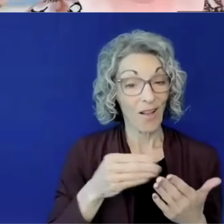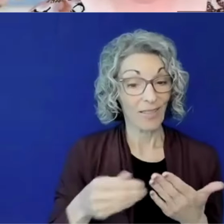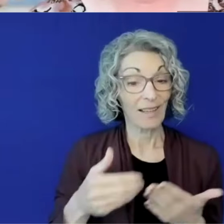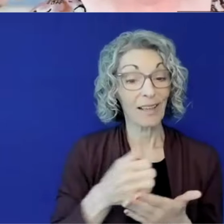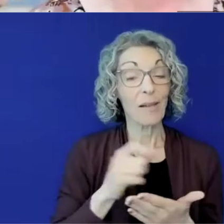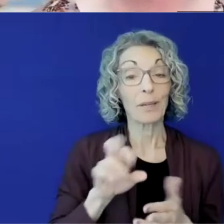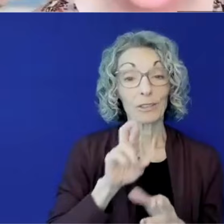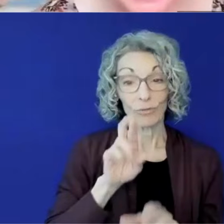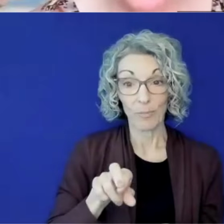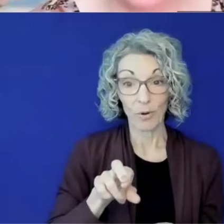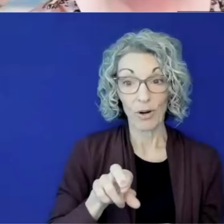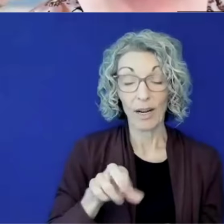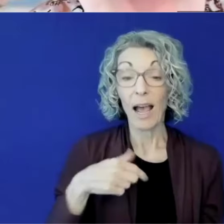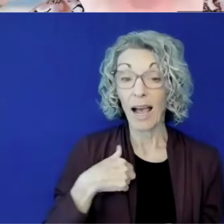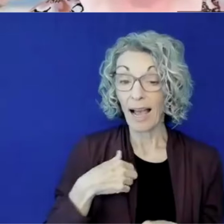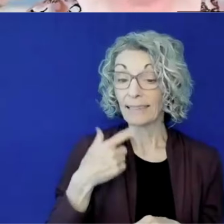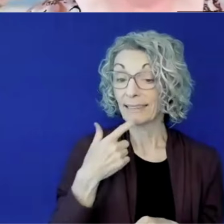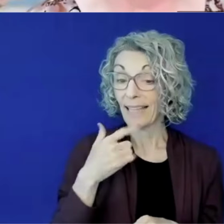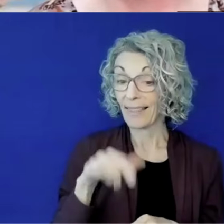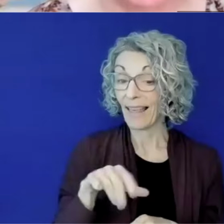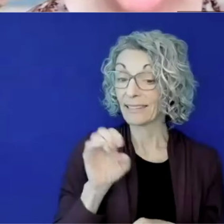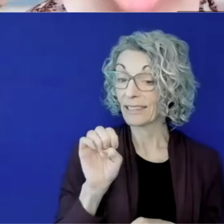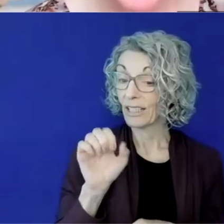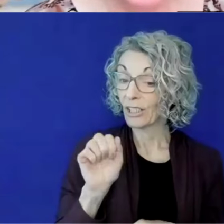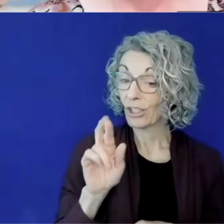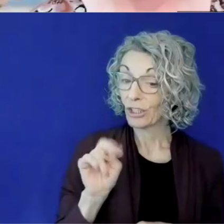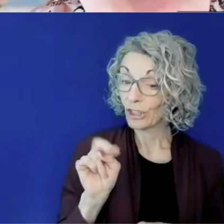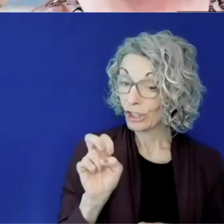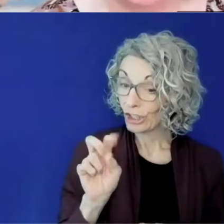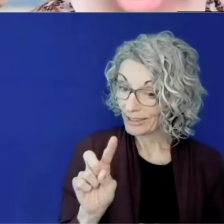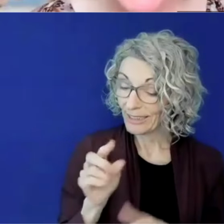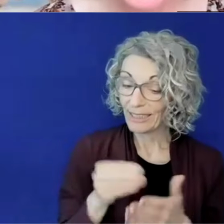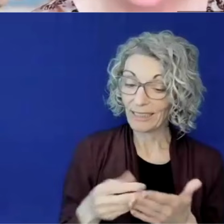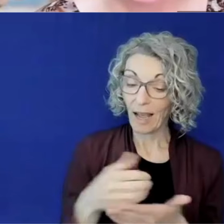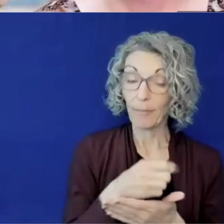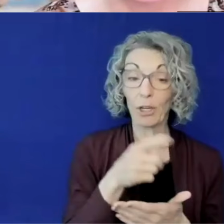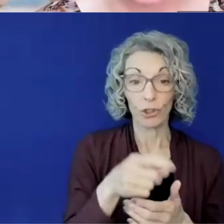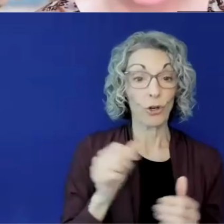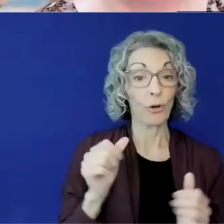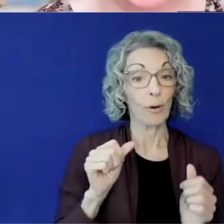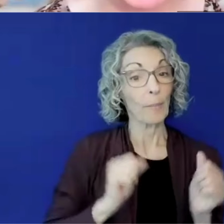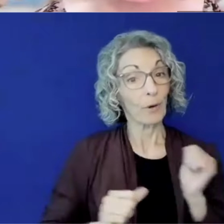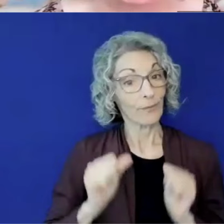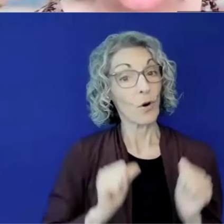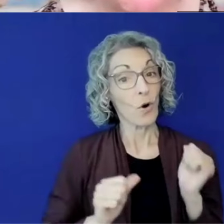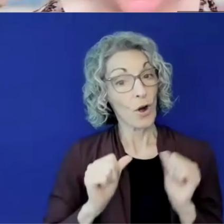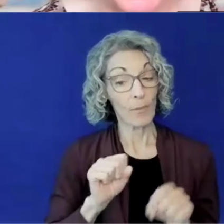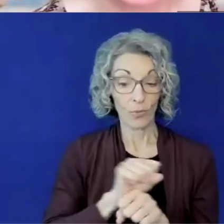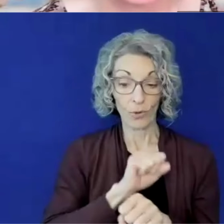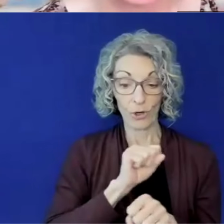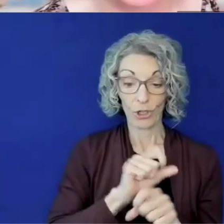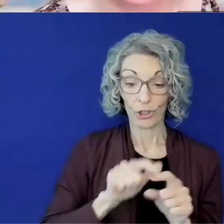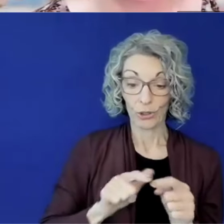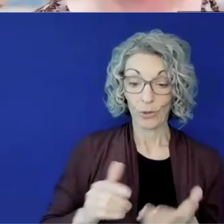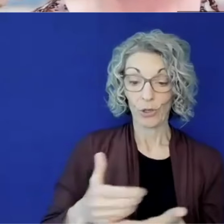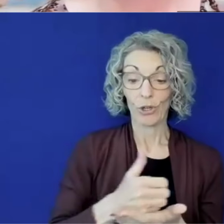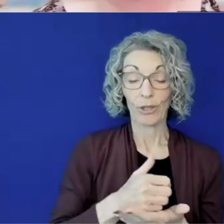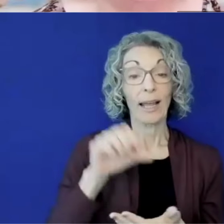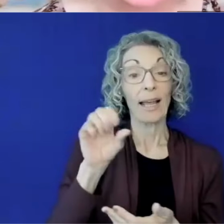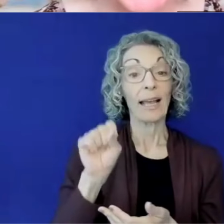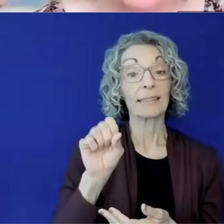would argue that that's earned income because you are performing, you are working in order to earn that money. And remember,